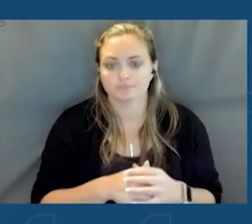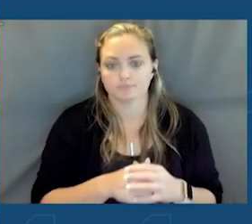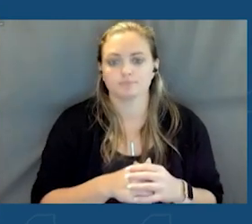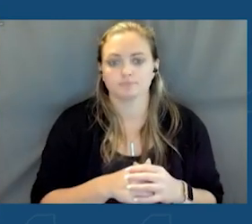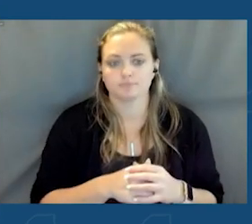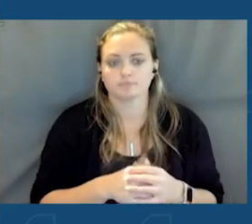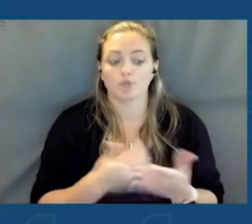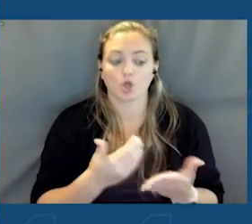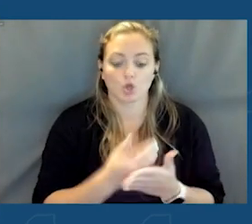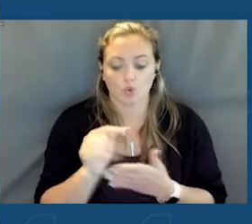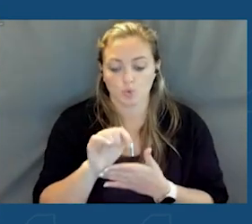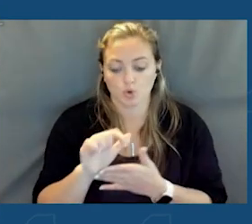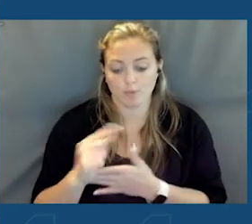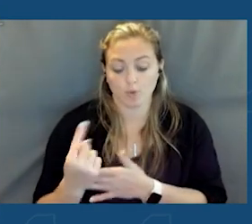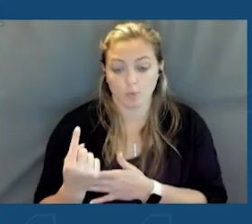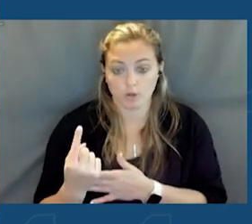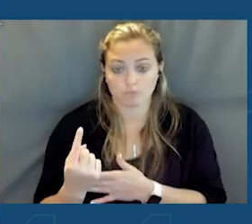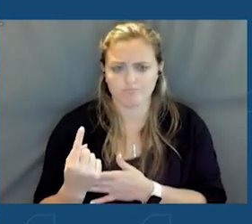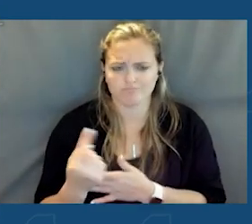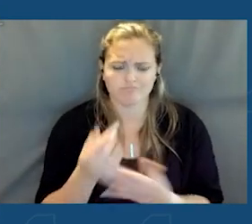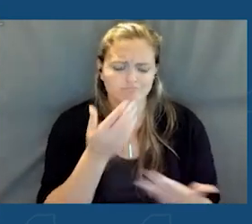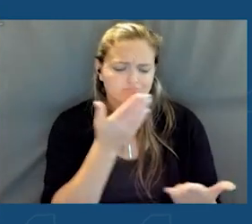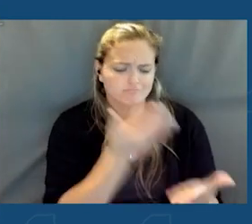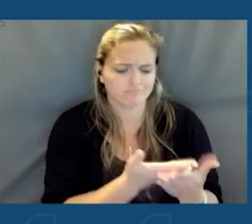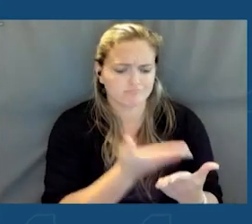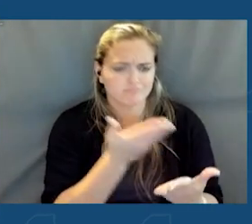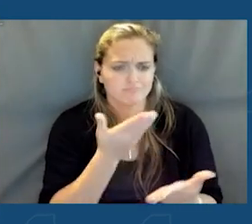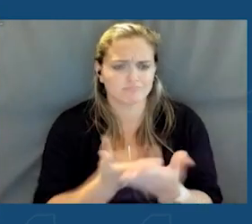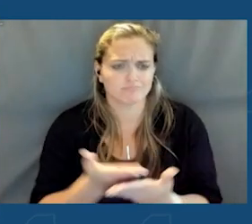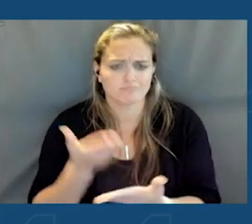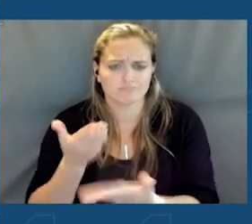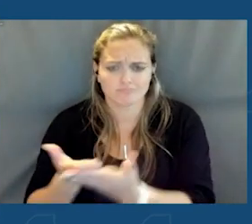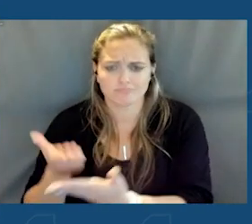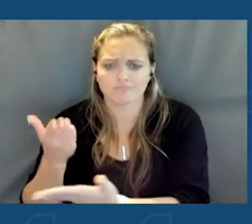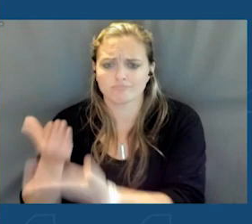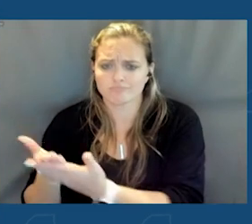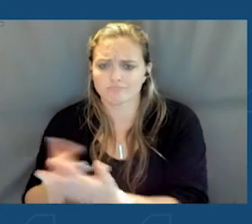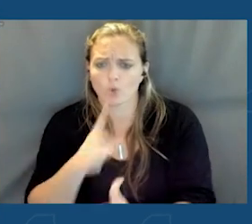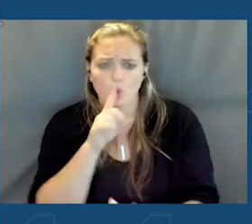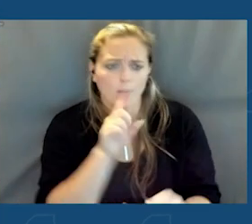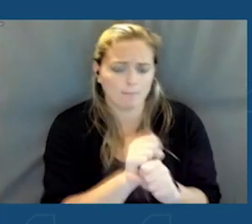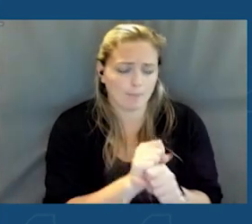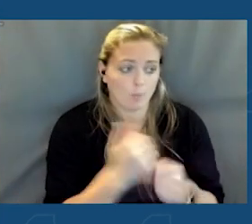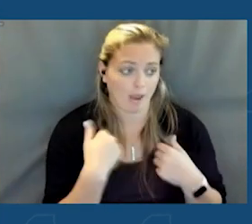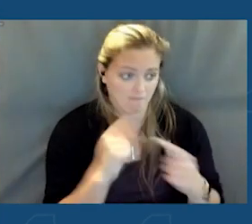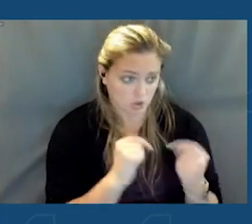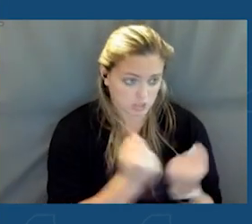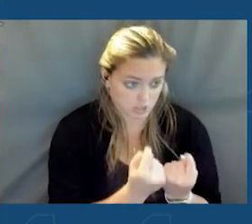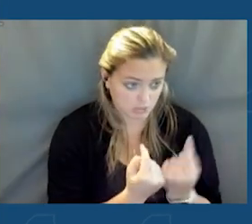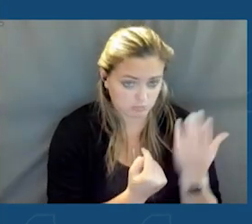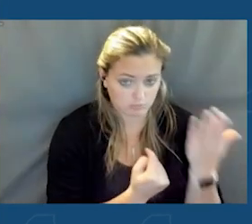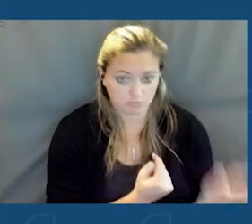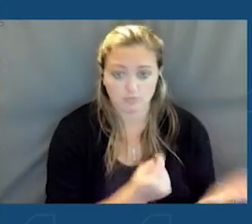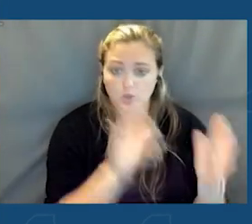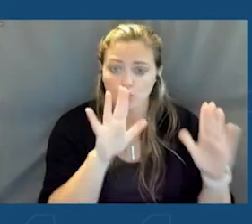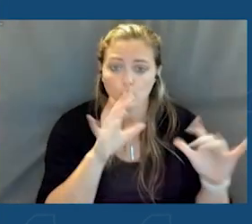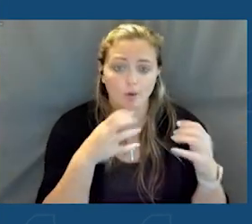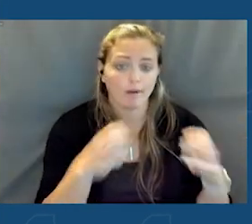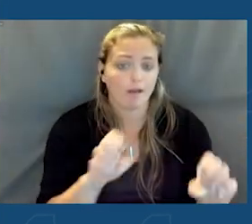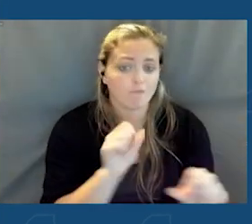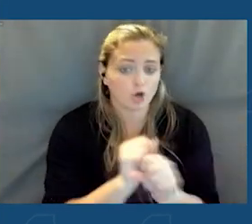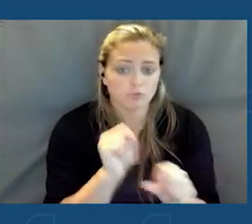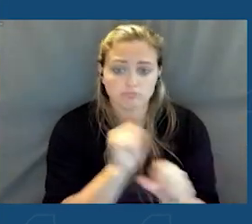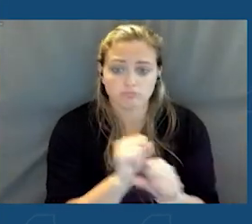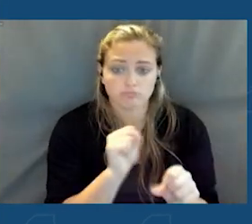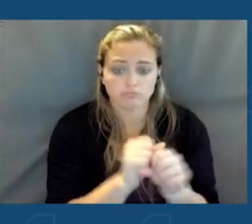1 gives proofs of Ferrovia's commitment. We have our team there today. They get a great effort all